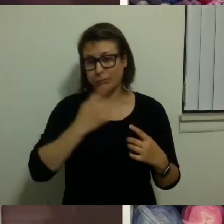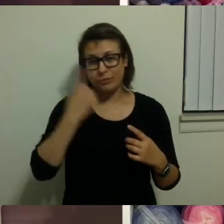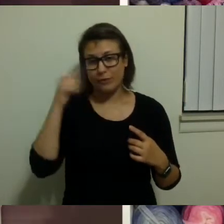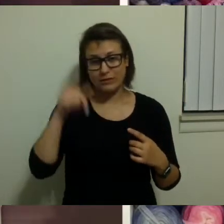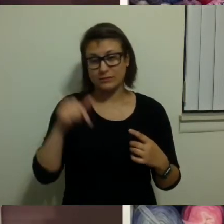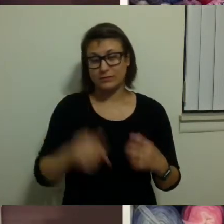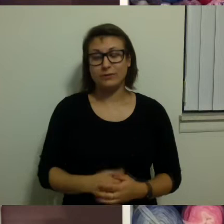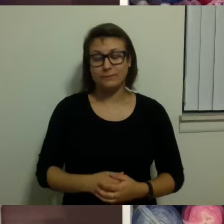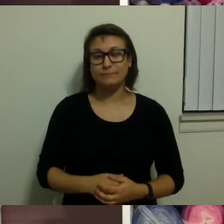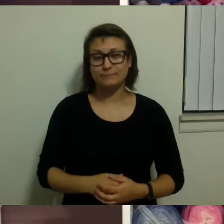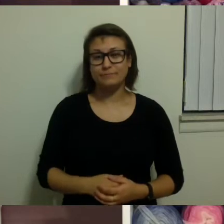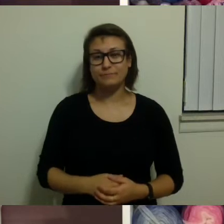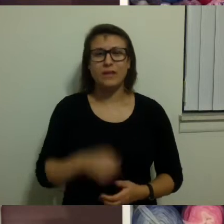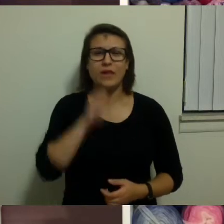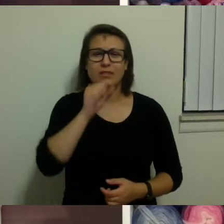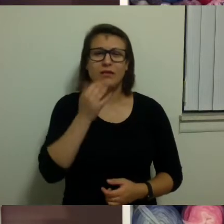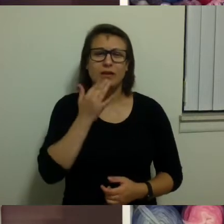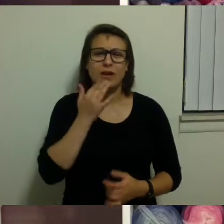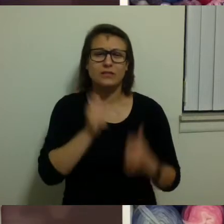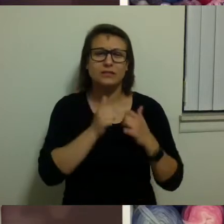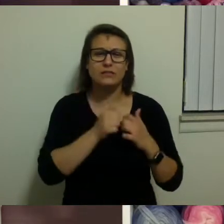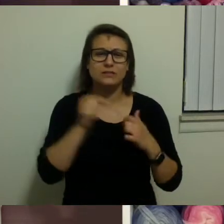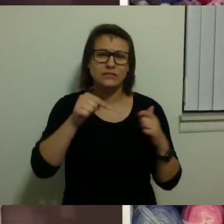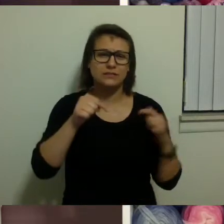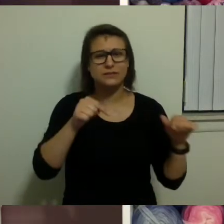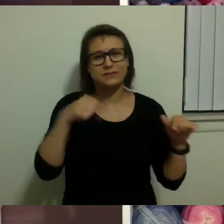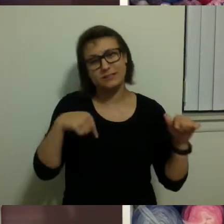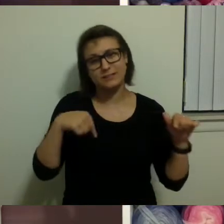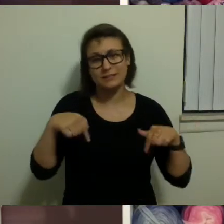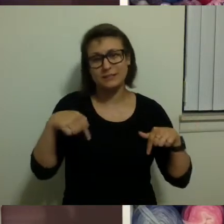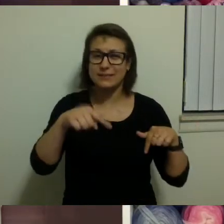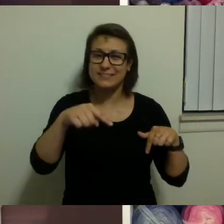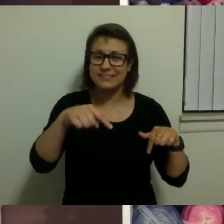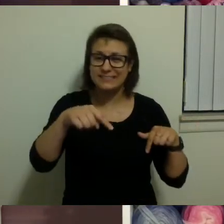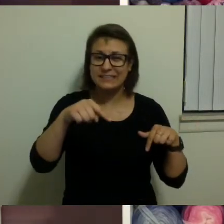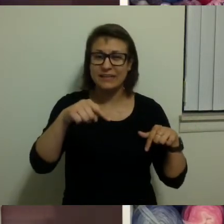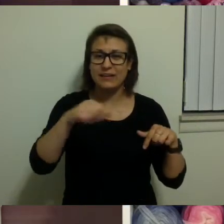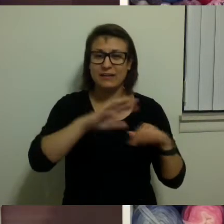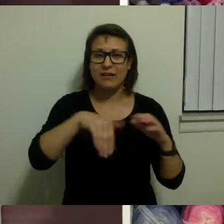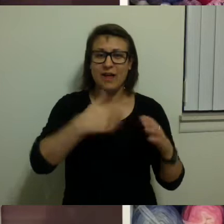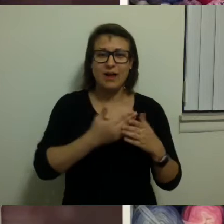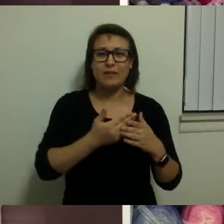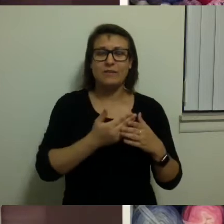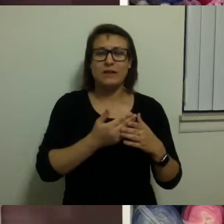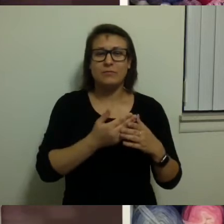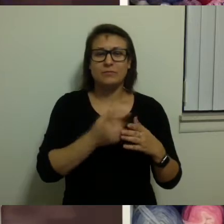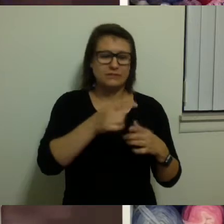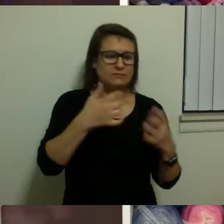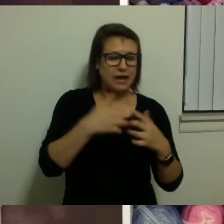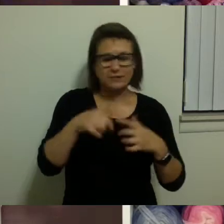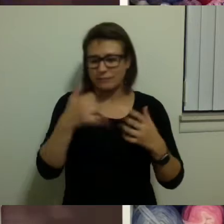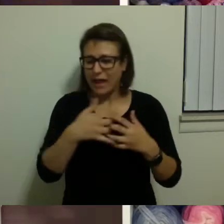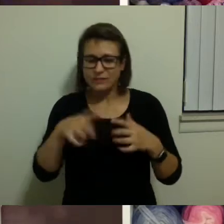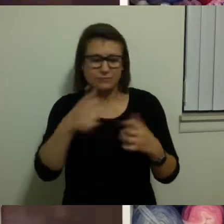here. I love these colors together. This and this and this and this and this. I'm just like, and this one goes with this one